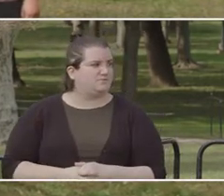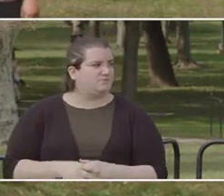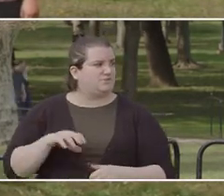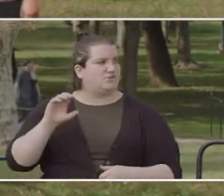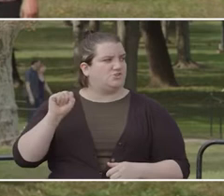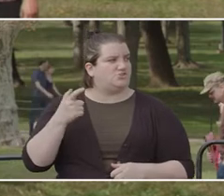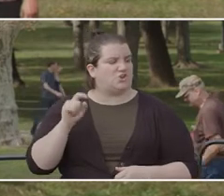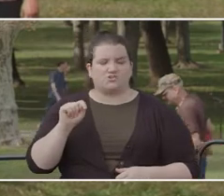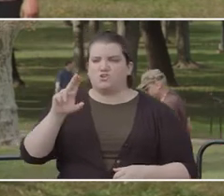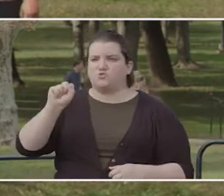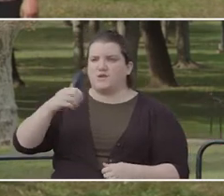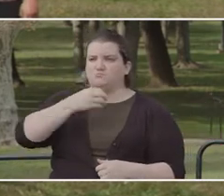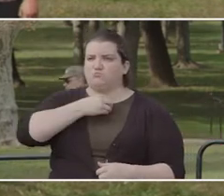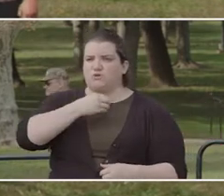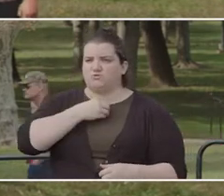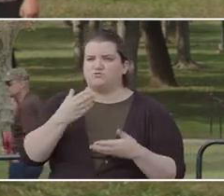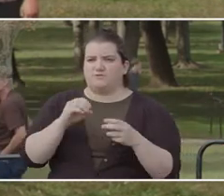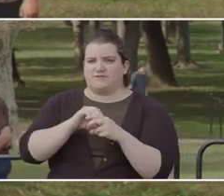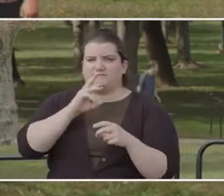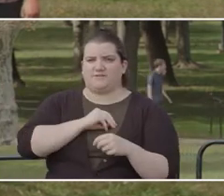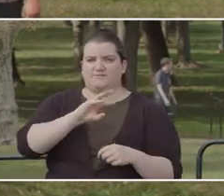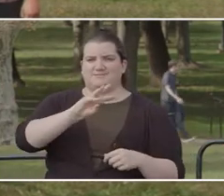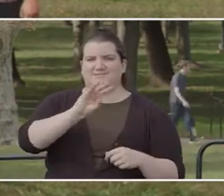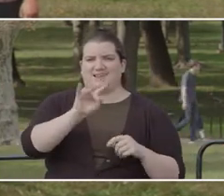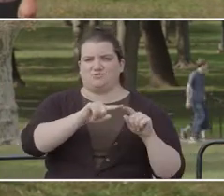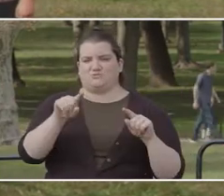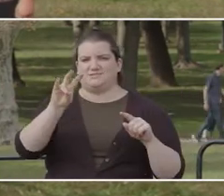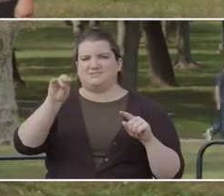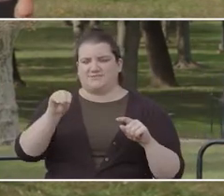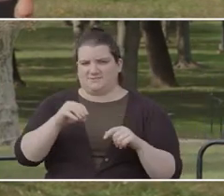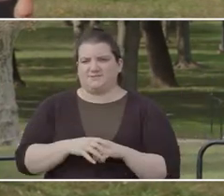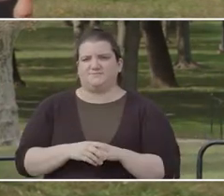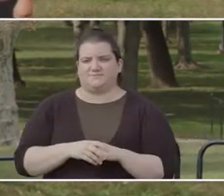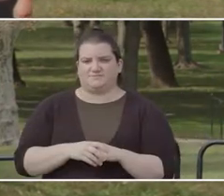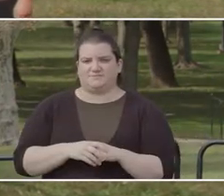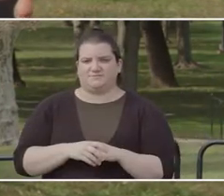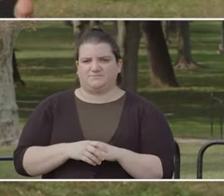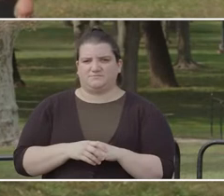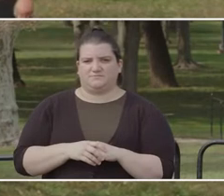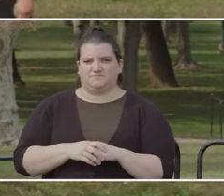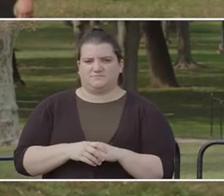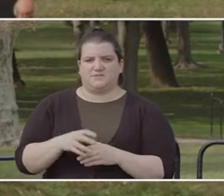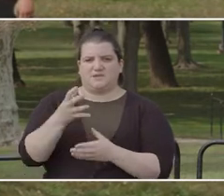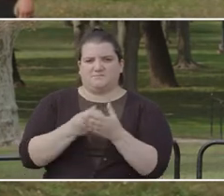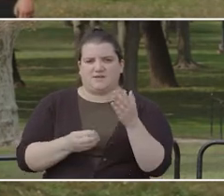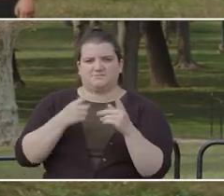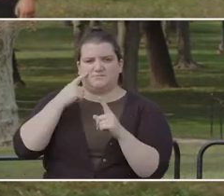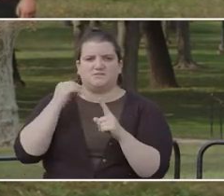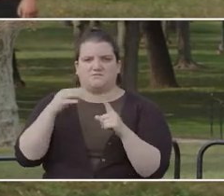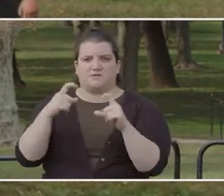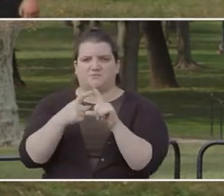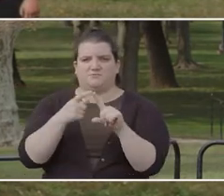Sergeant, United States Marine Corps, served in Vietnam, 68-70, passed due to complications of Agent Orange